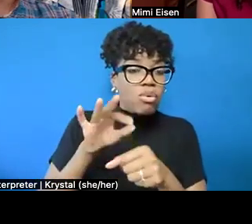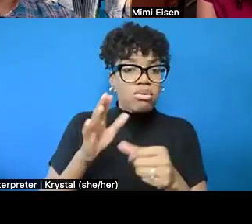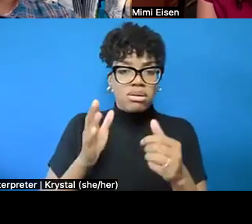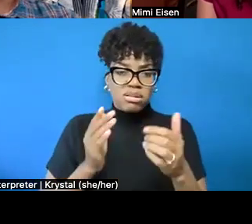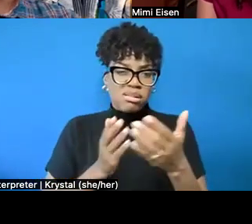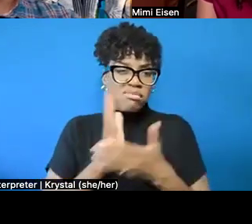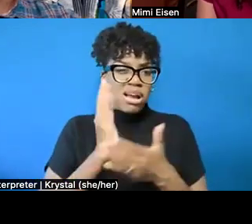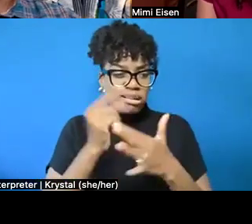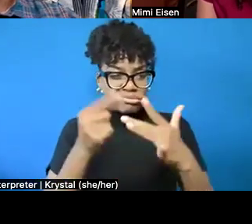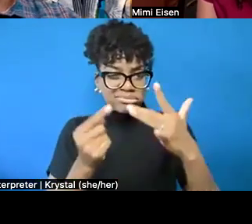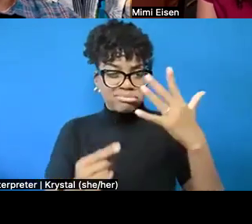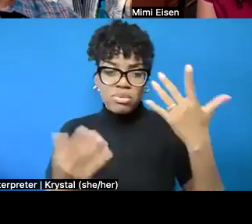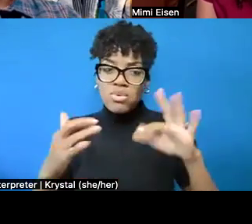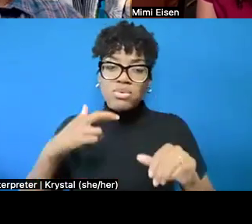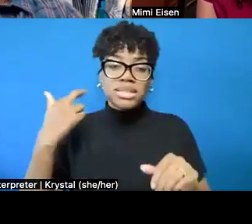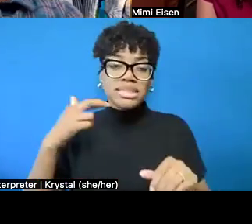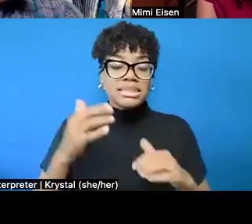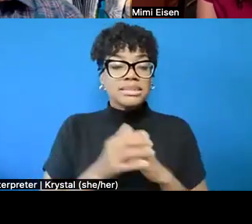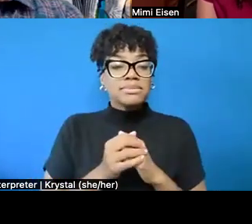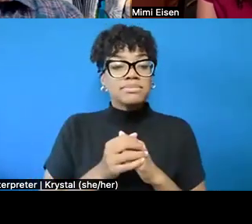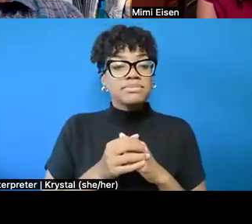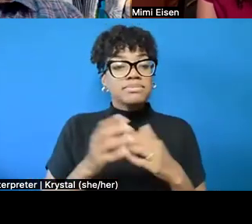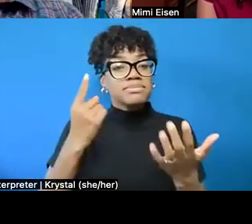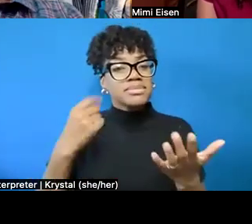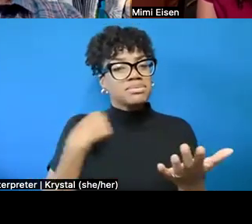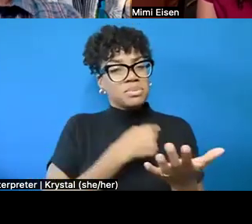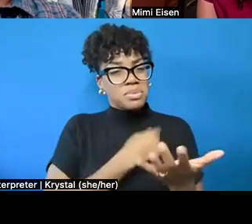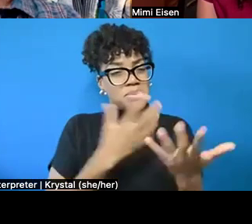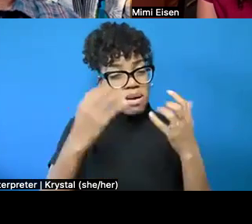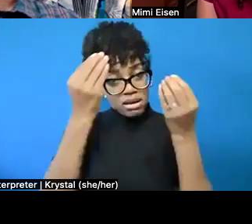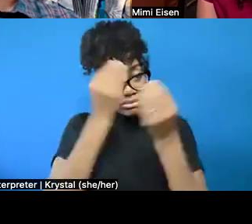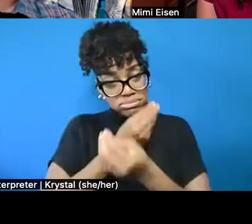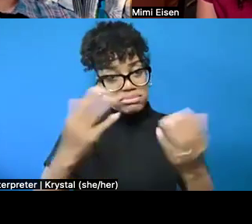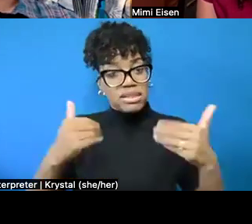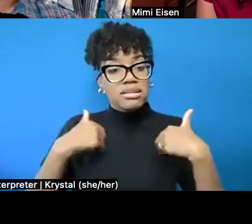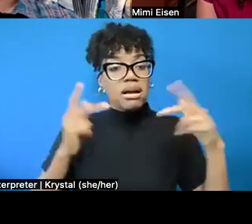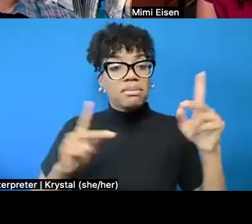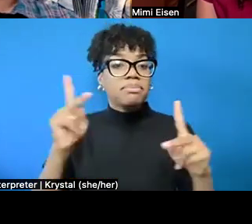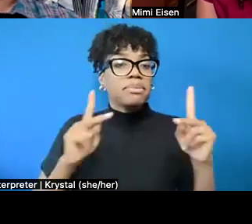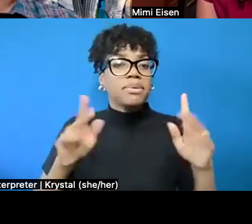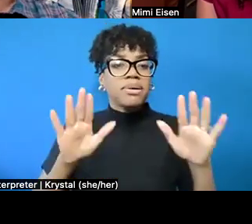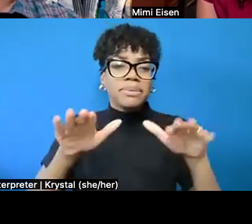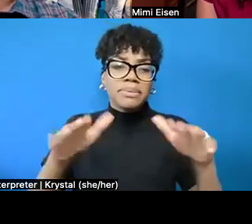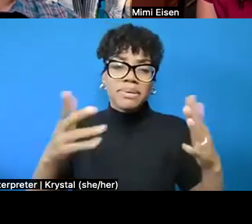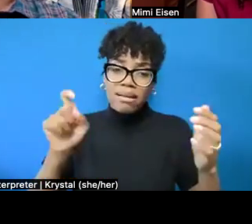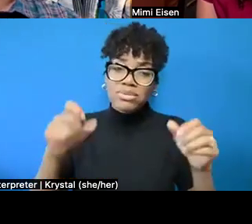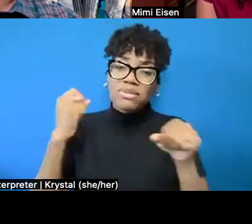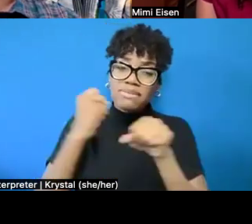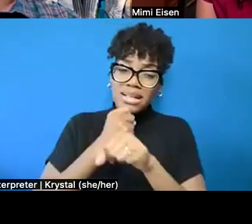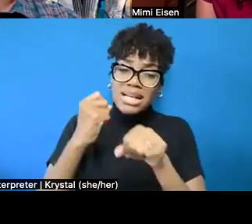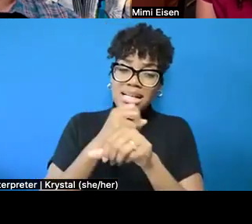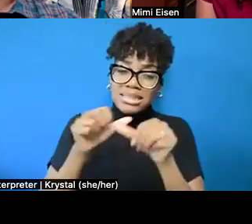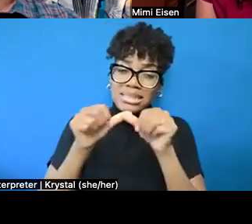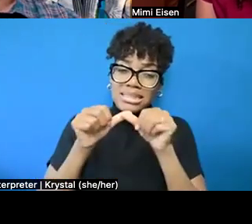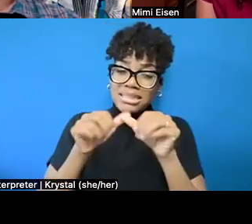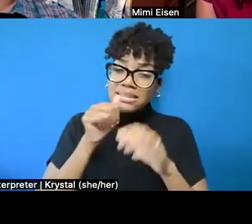many rights that are completely absent in America that we have to fight for today. So that's,